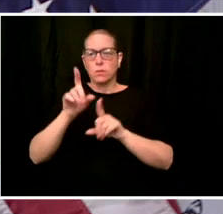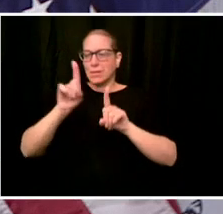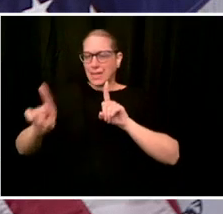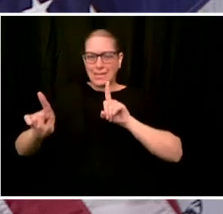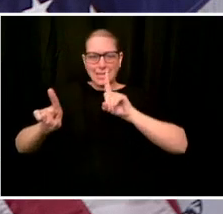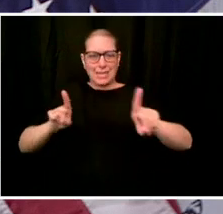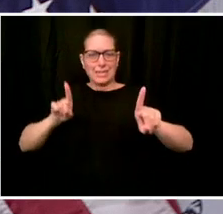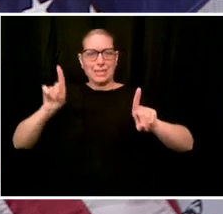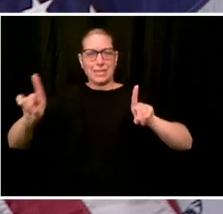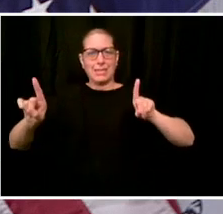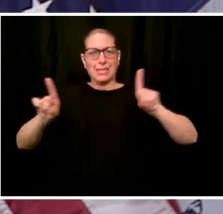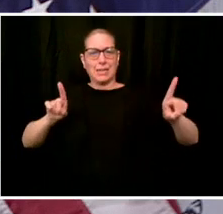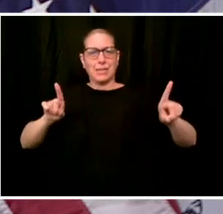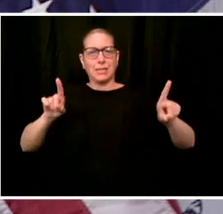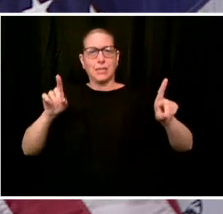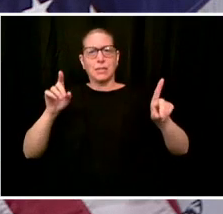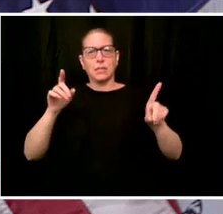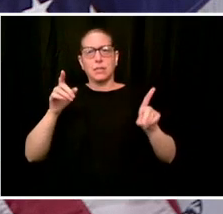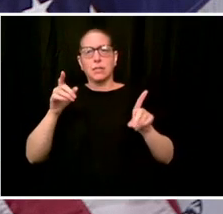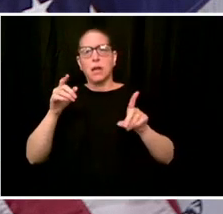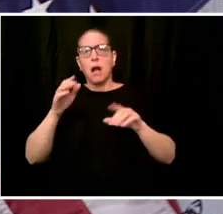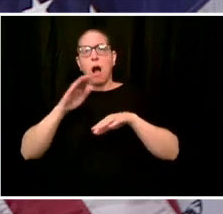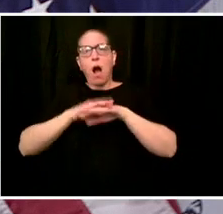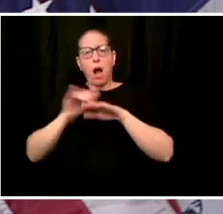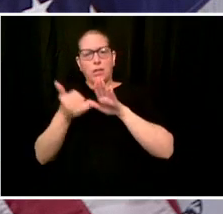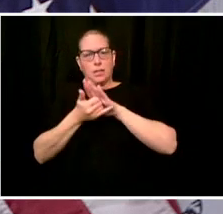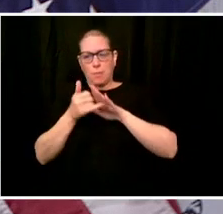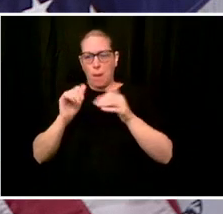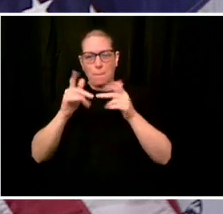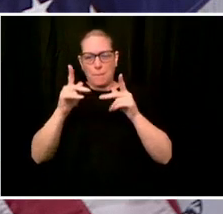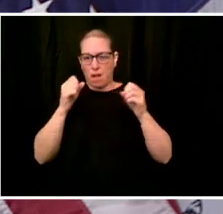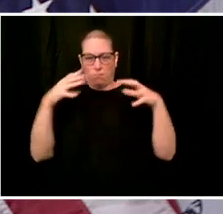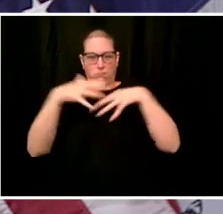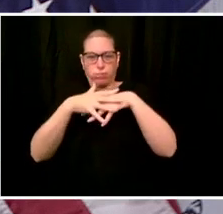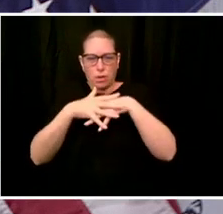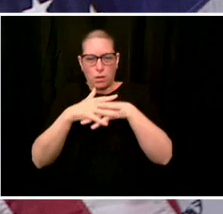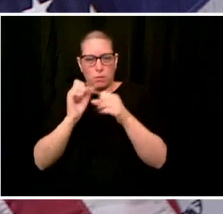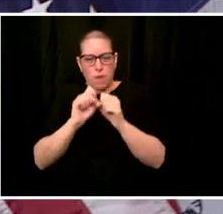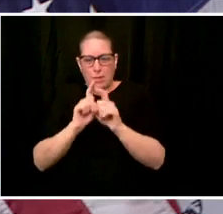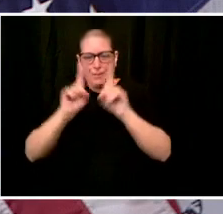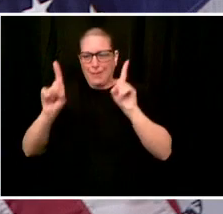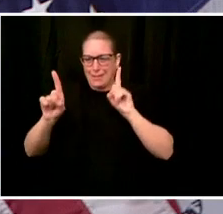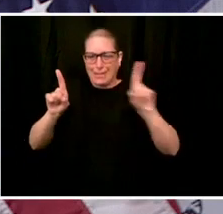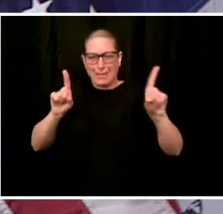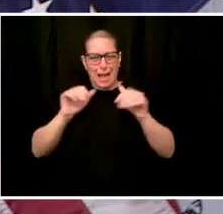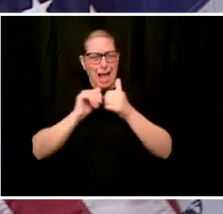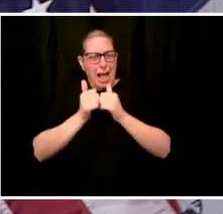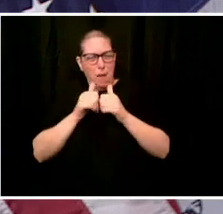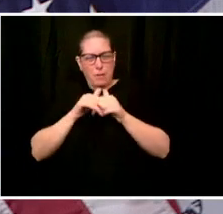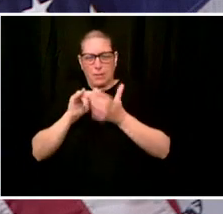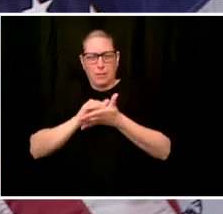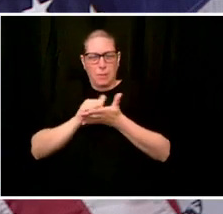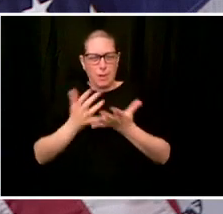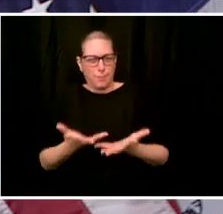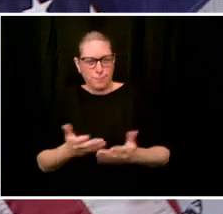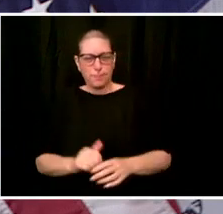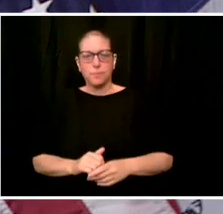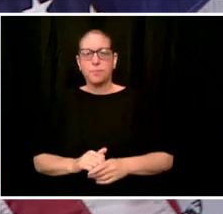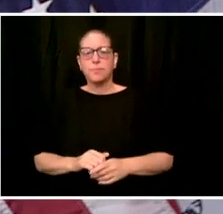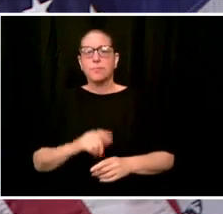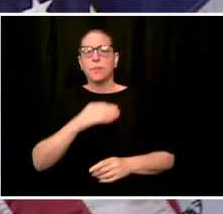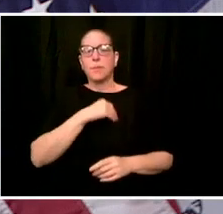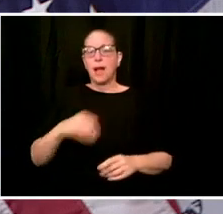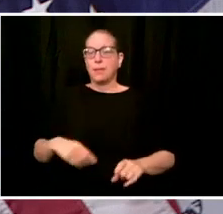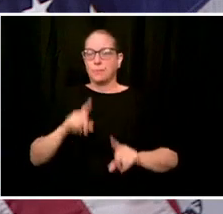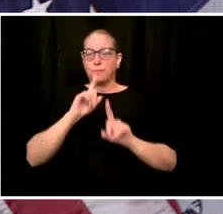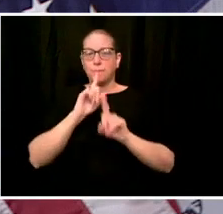the spread of the virus on subways whenever businesses reopen. Thank you. Thank you. Look, on the markings, I think it's a